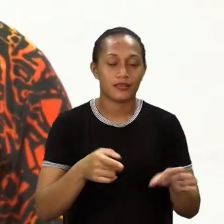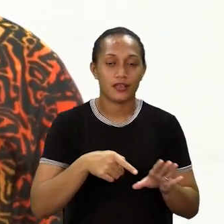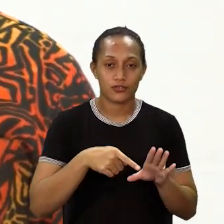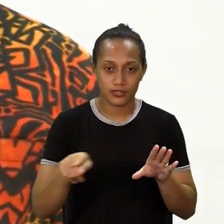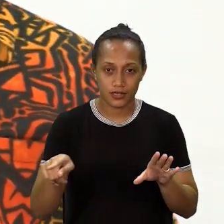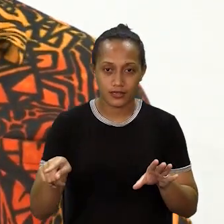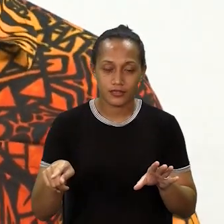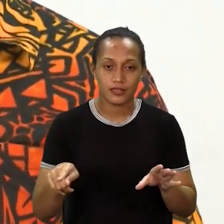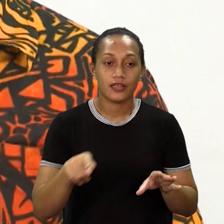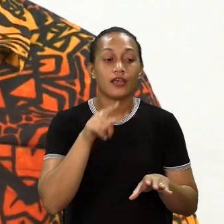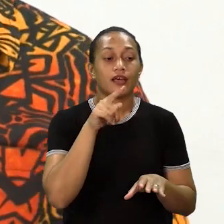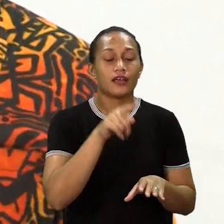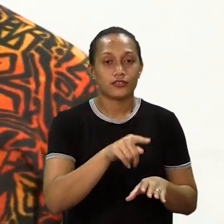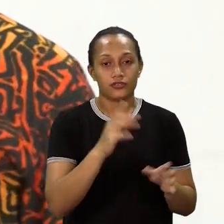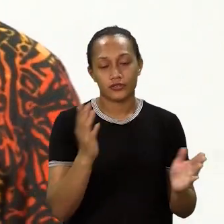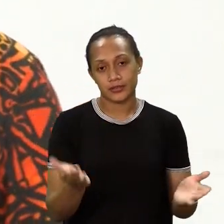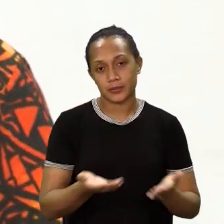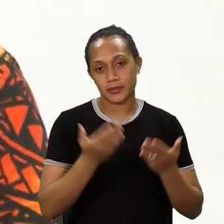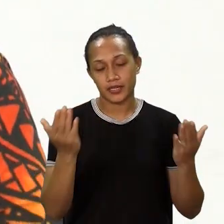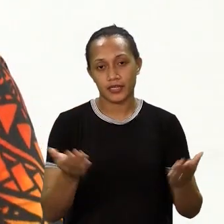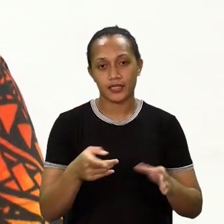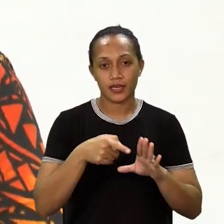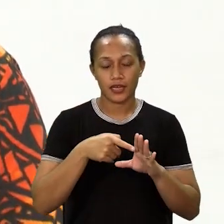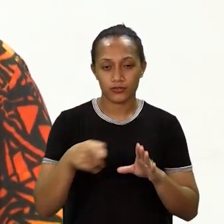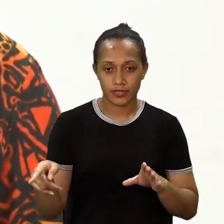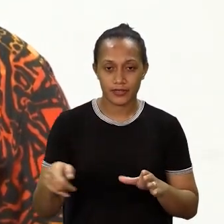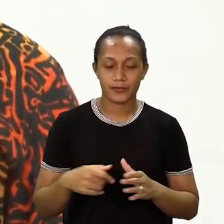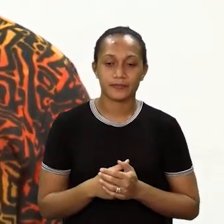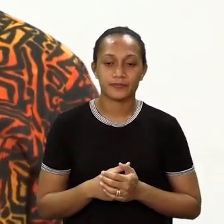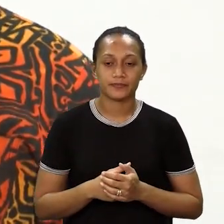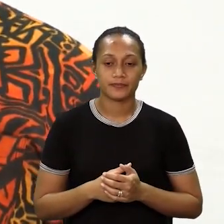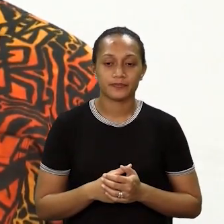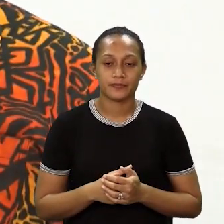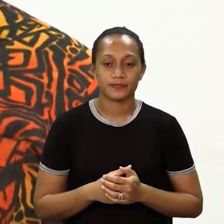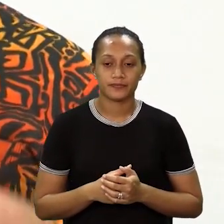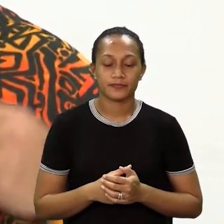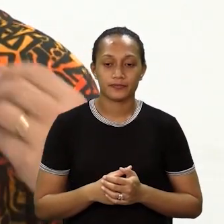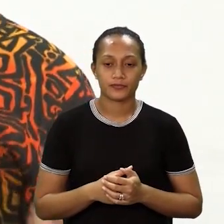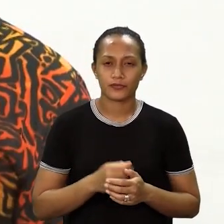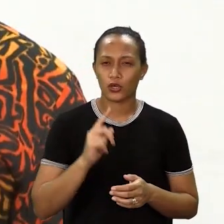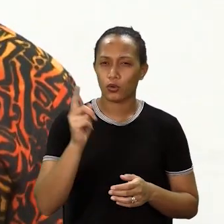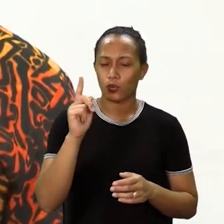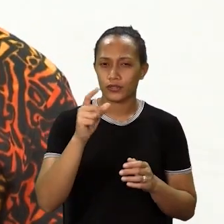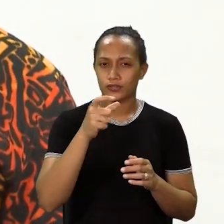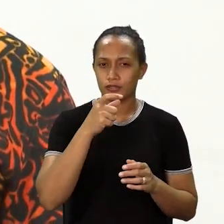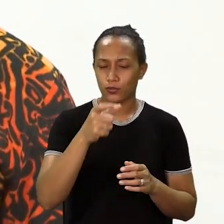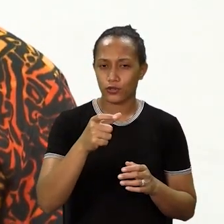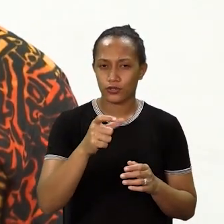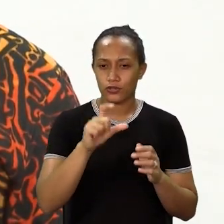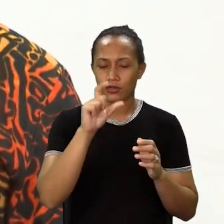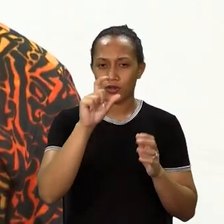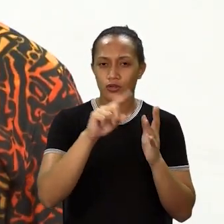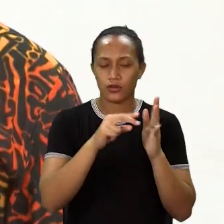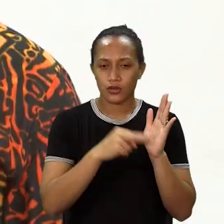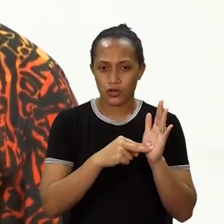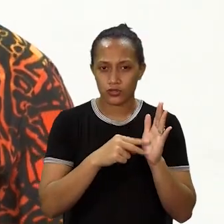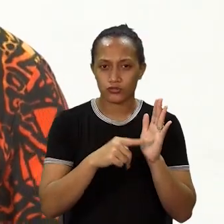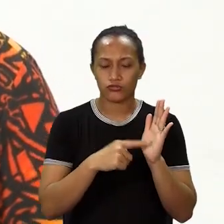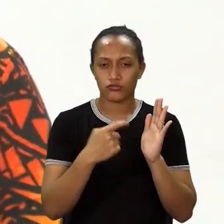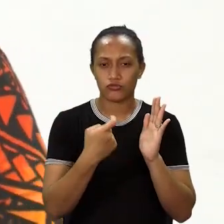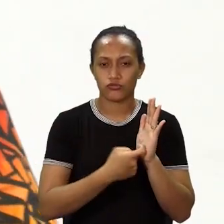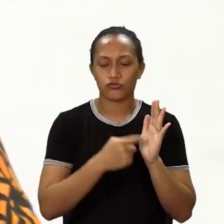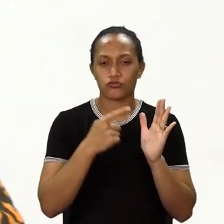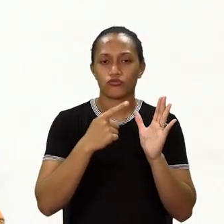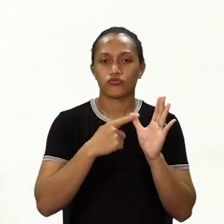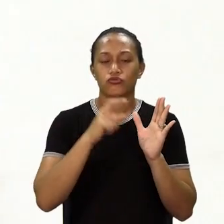is, she is playing outside. She is playing outside. Right? So what's a contraction